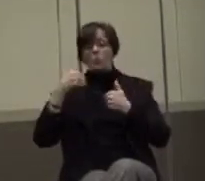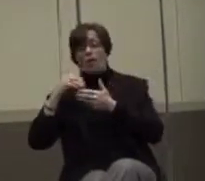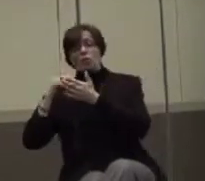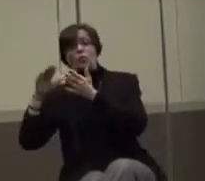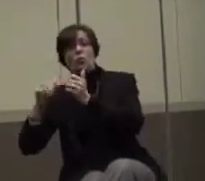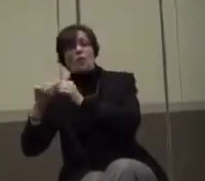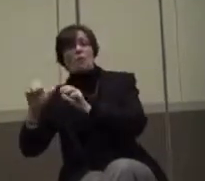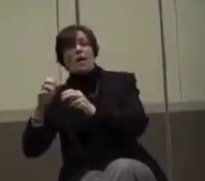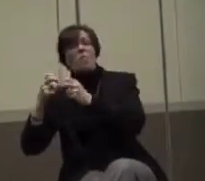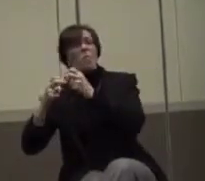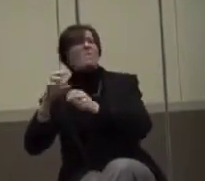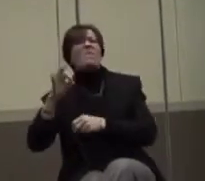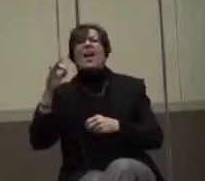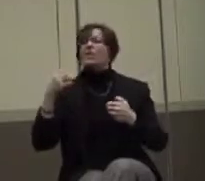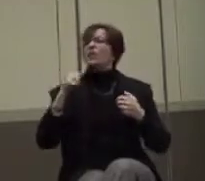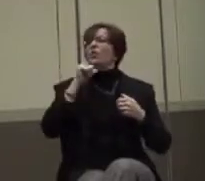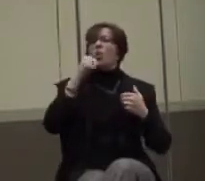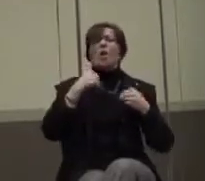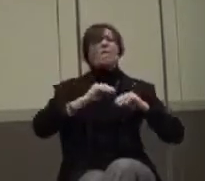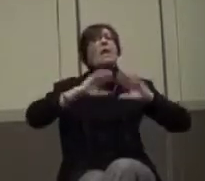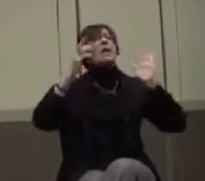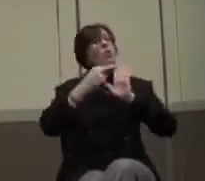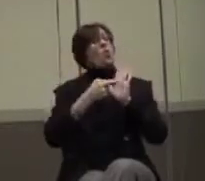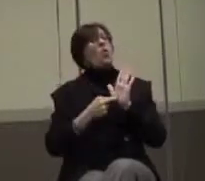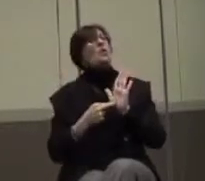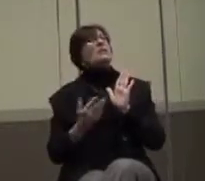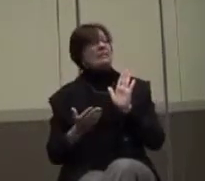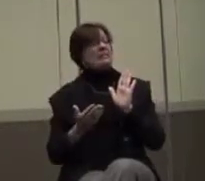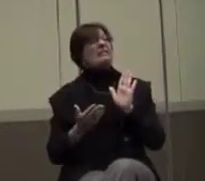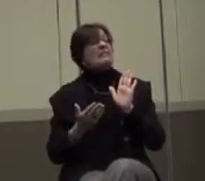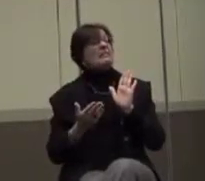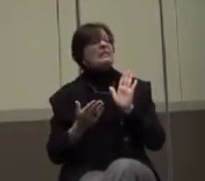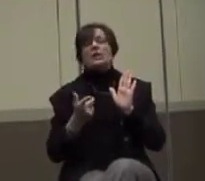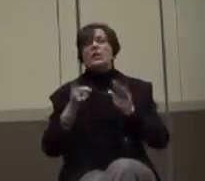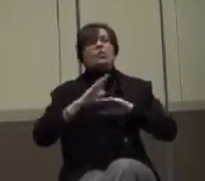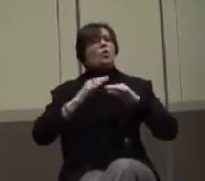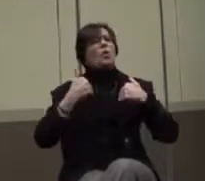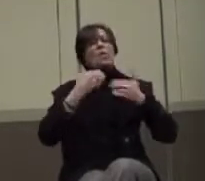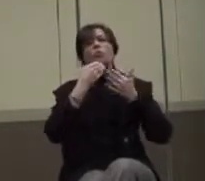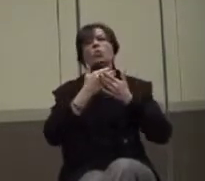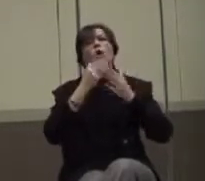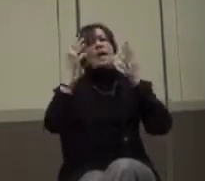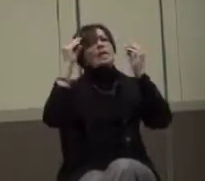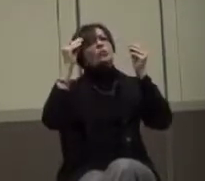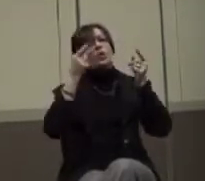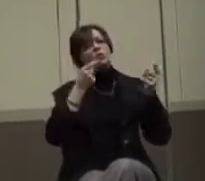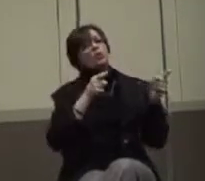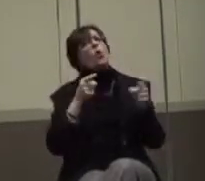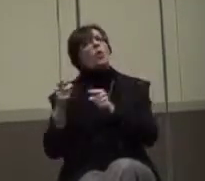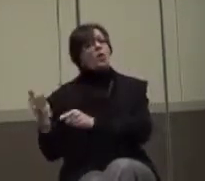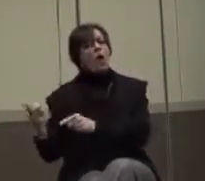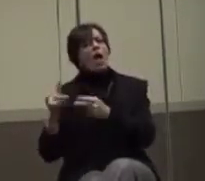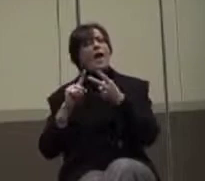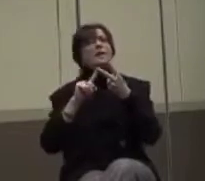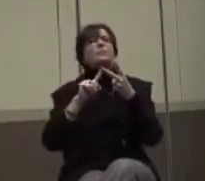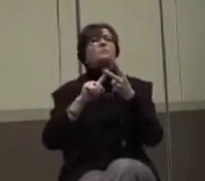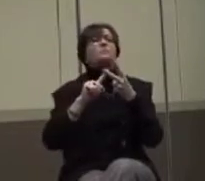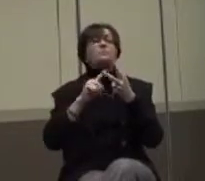do not have clear rules? Find that you do not have good instruction going on? And that one of the big